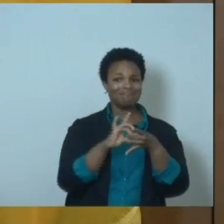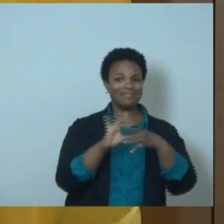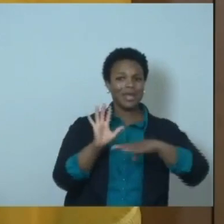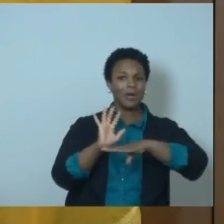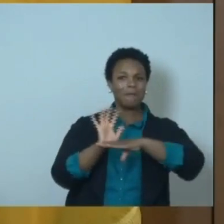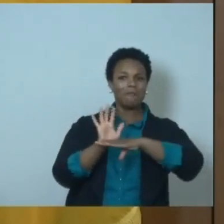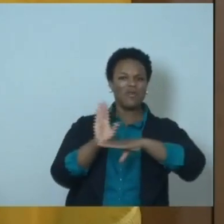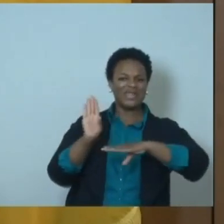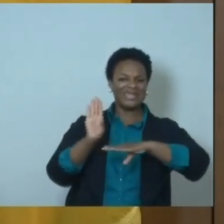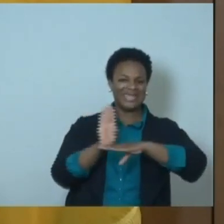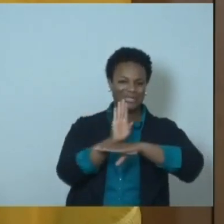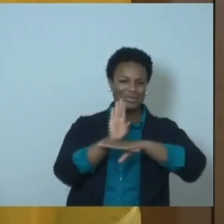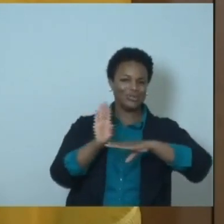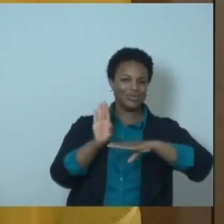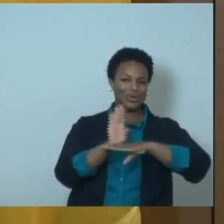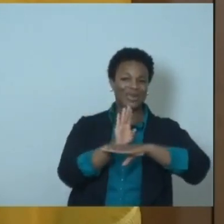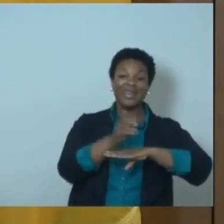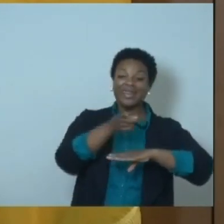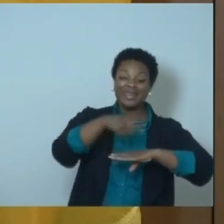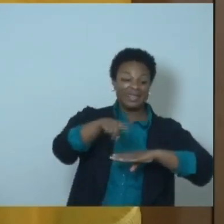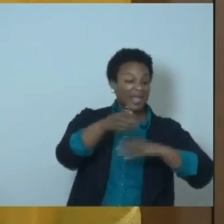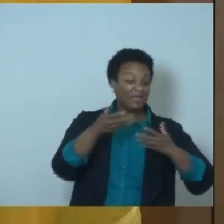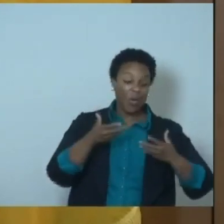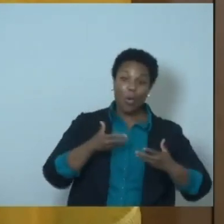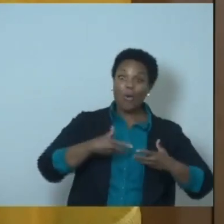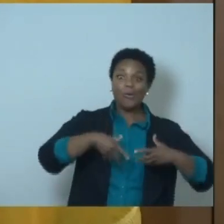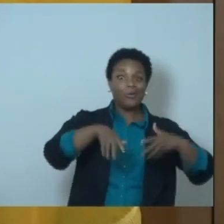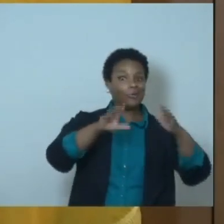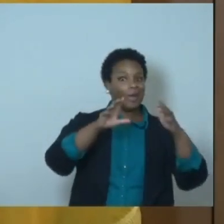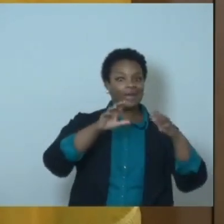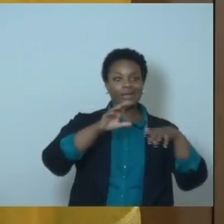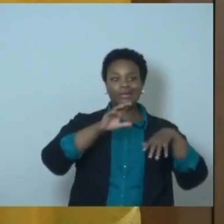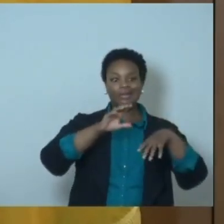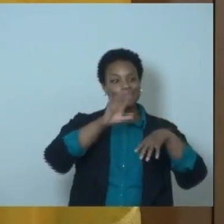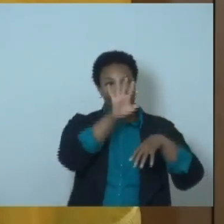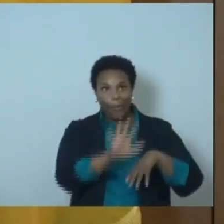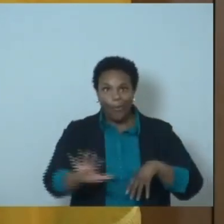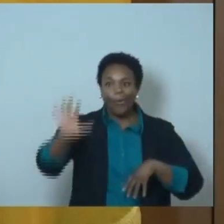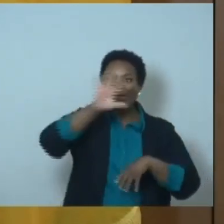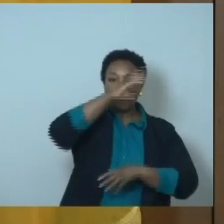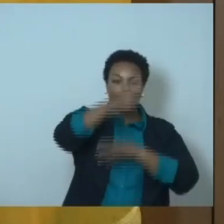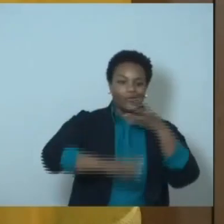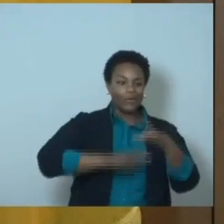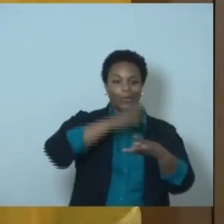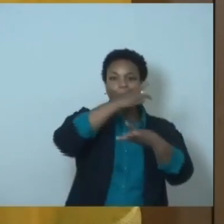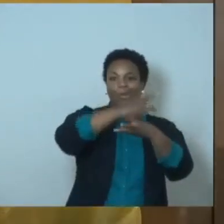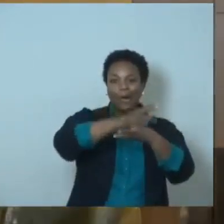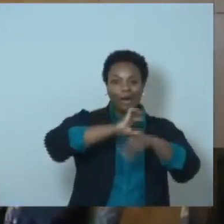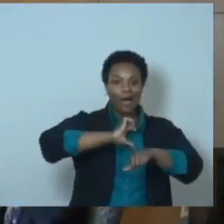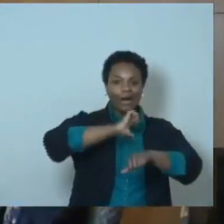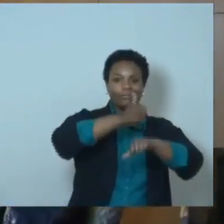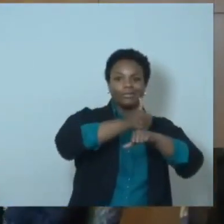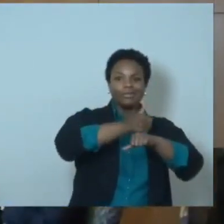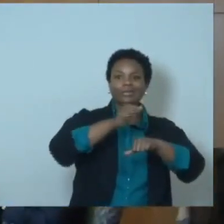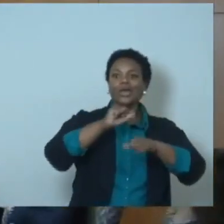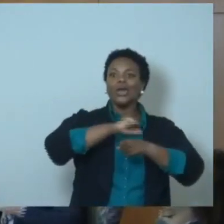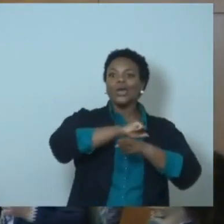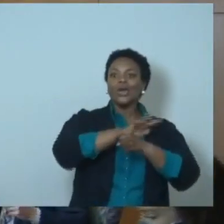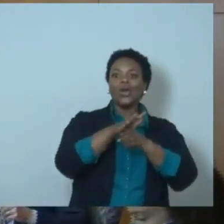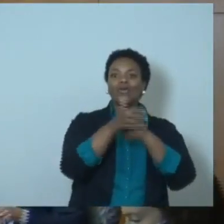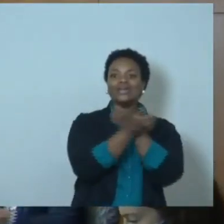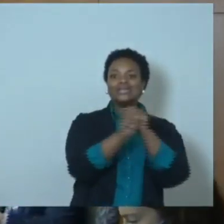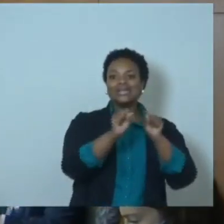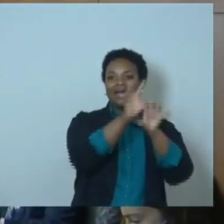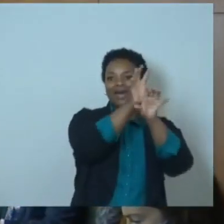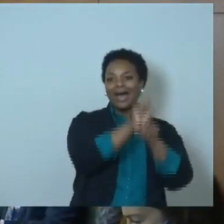working worldwide on some of the best practices for COVID-safe practices. Dr. Grace. Thank